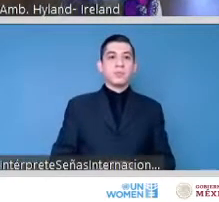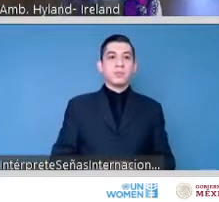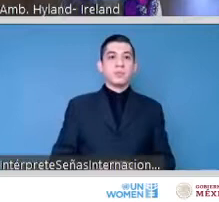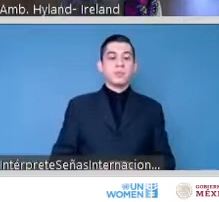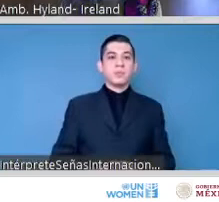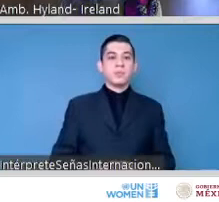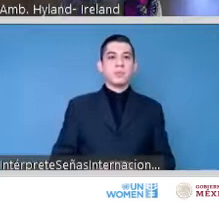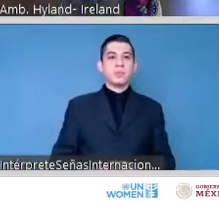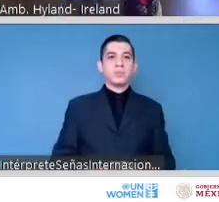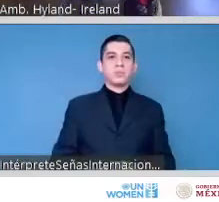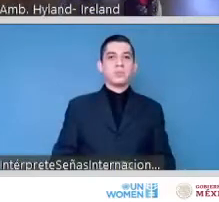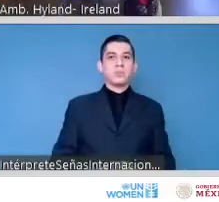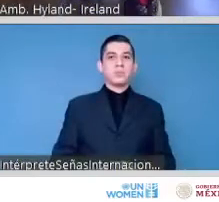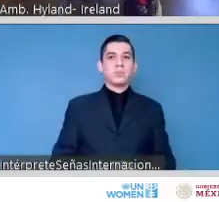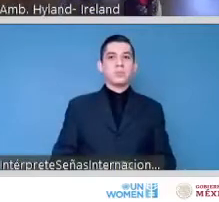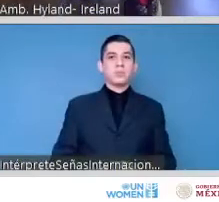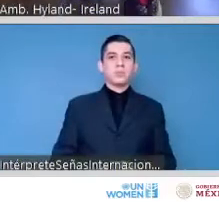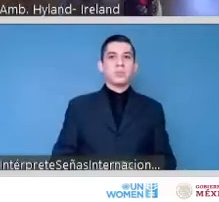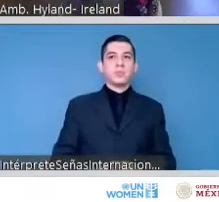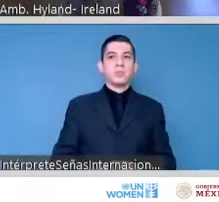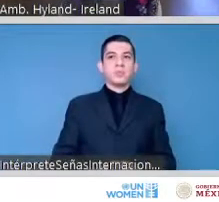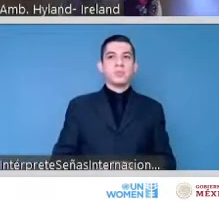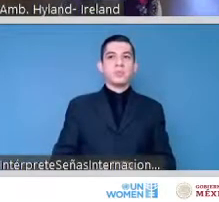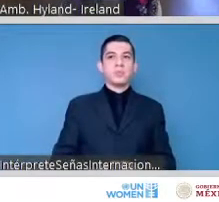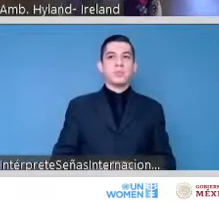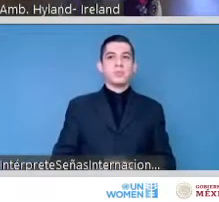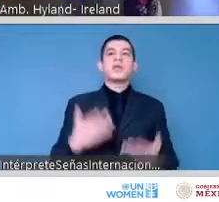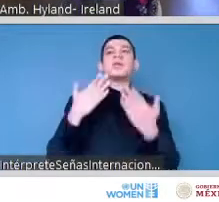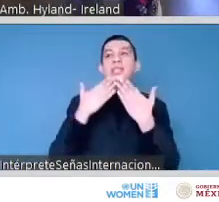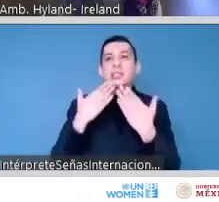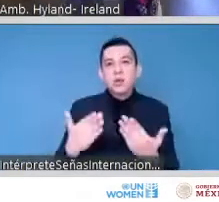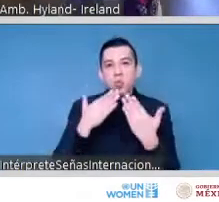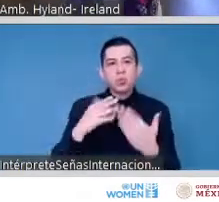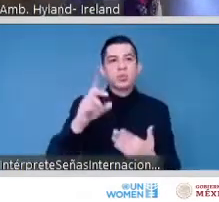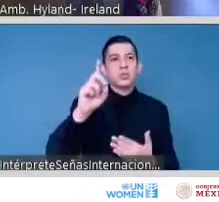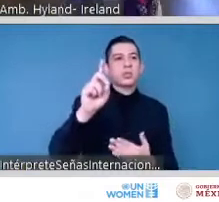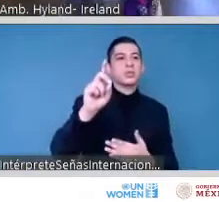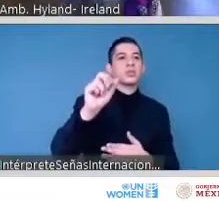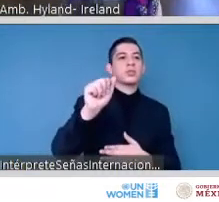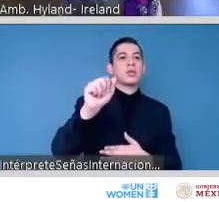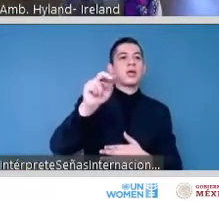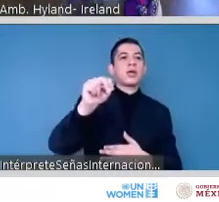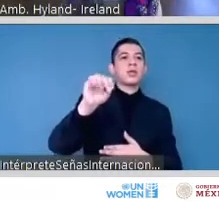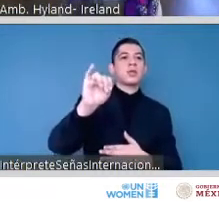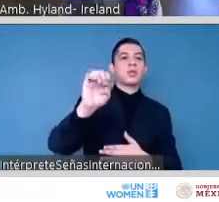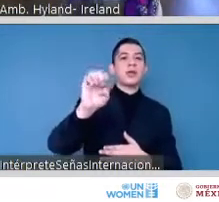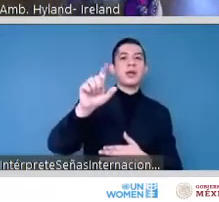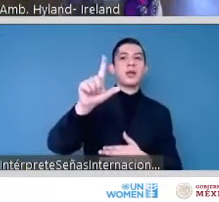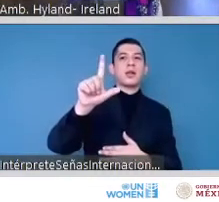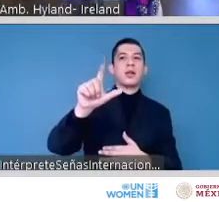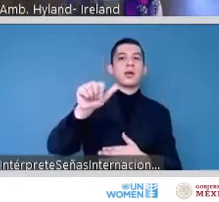Thank you, Daniela, for sharing with us so openly the experiences. Sorry, I'm going just